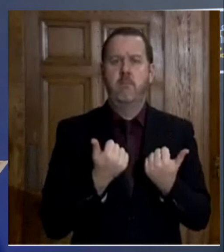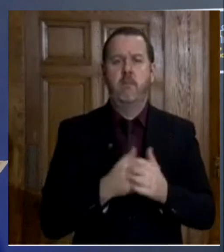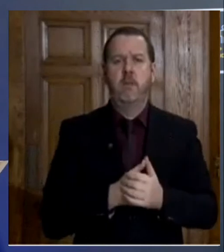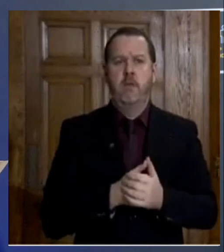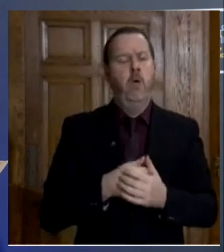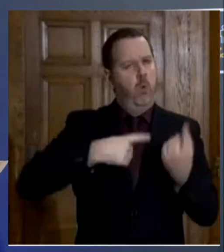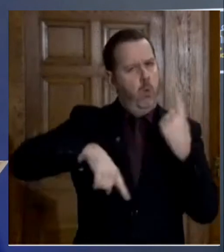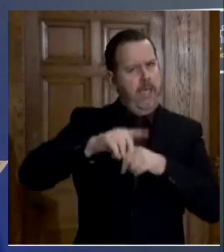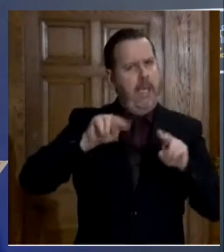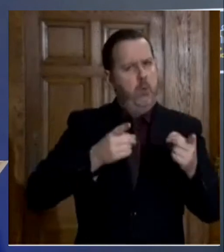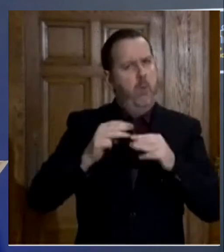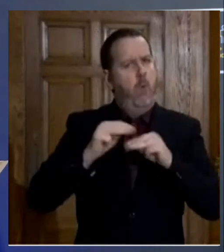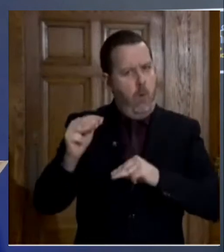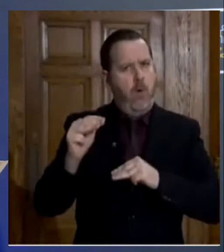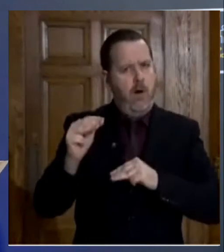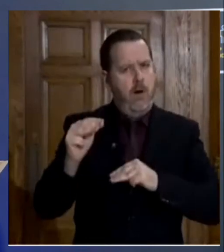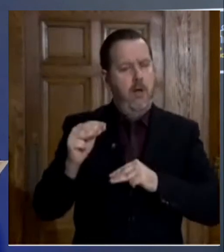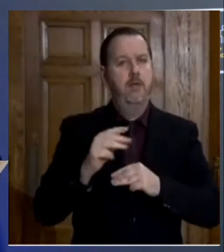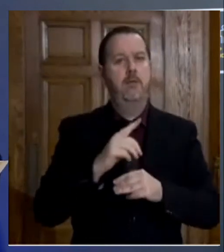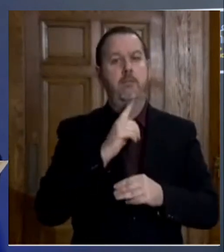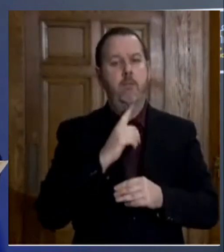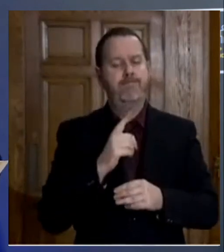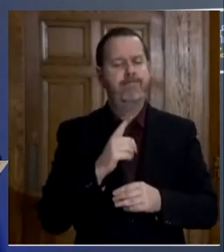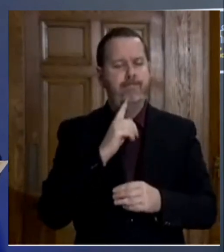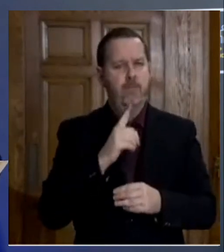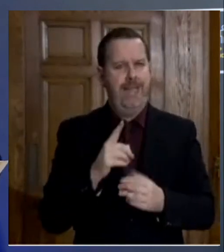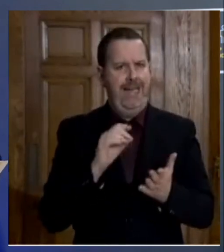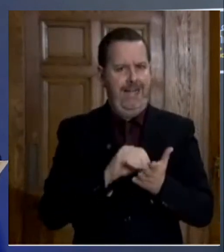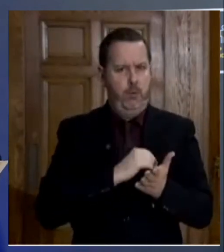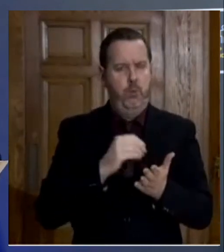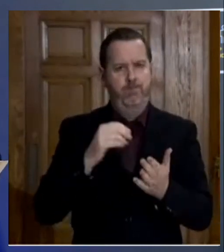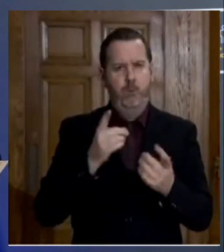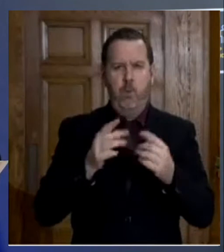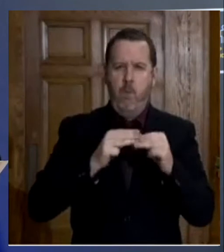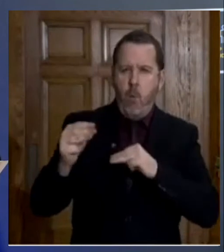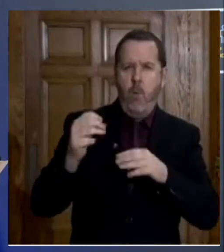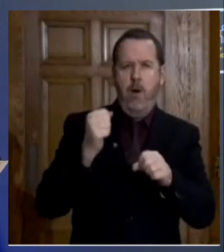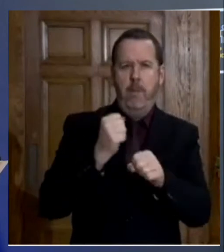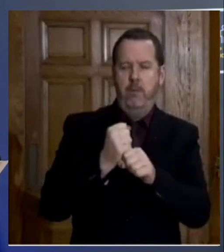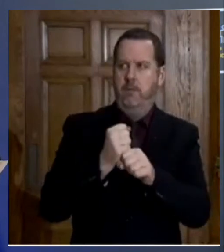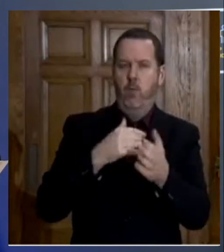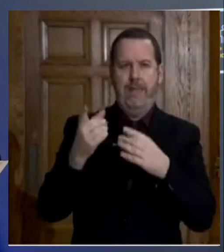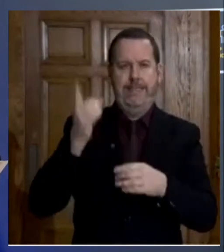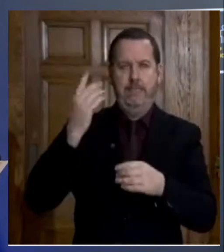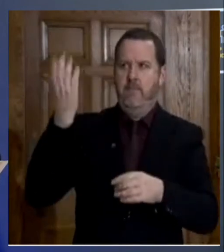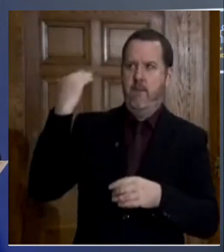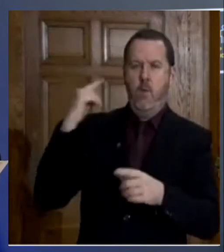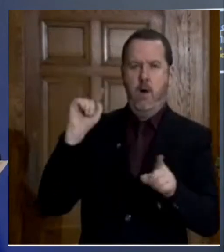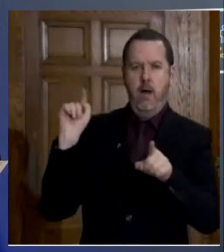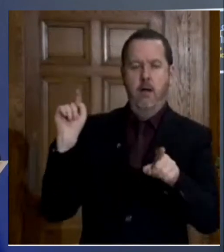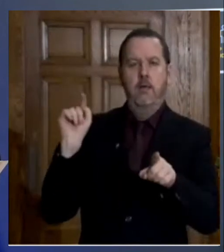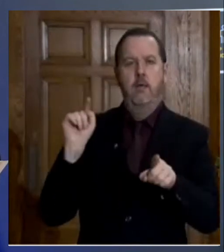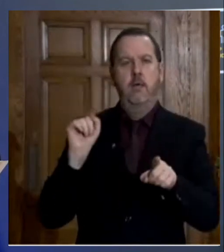as a society. There is still more that we can do in regards to knowing what we've done before, what we've done in the past. Because when we see